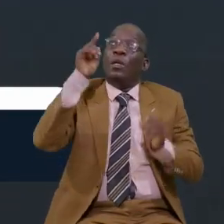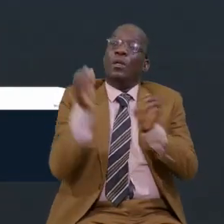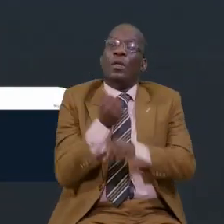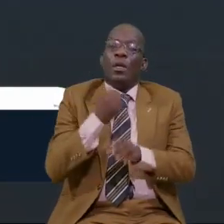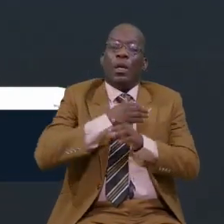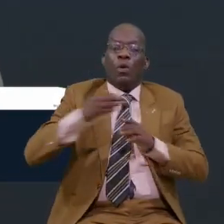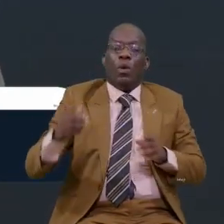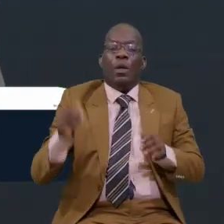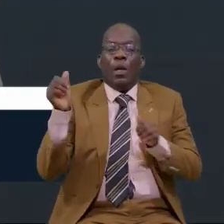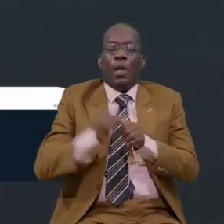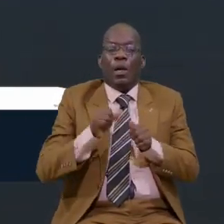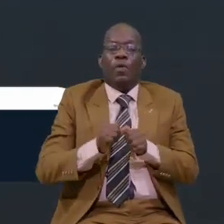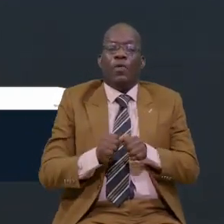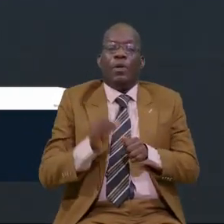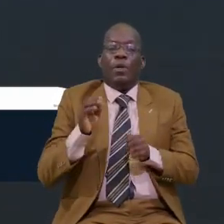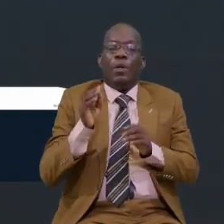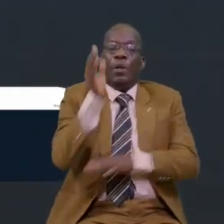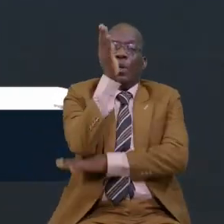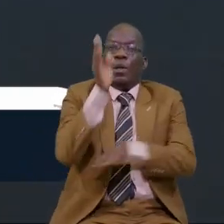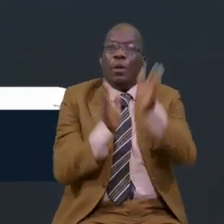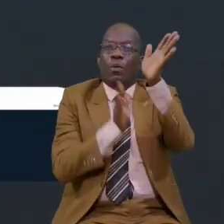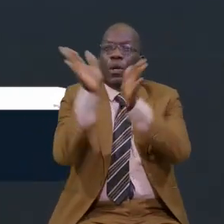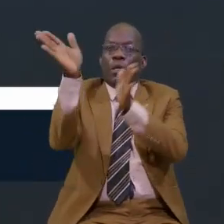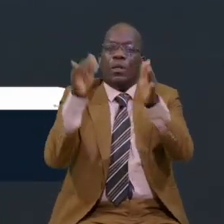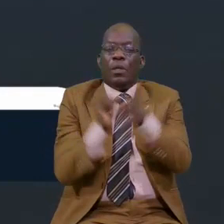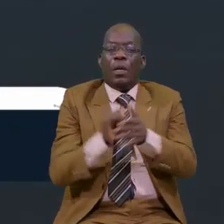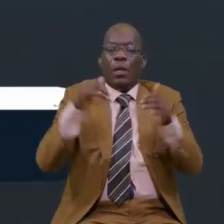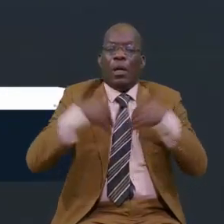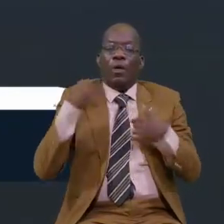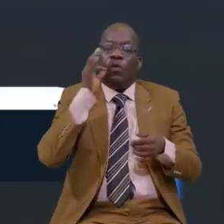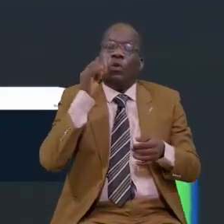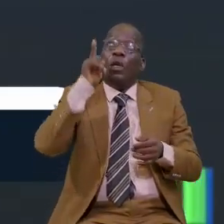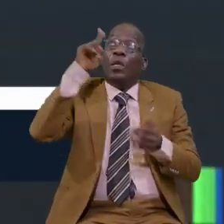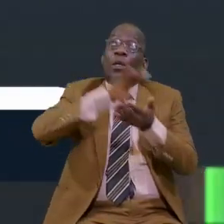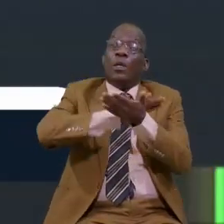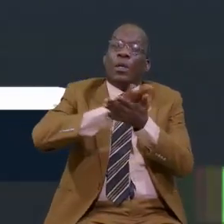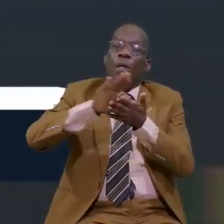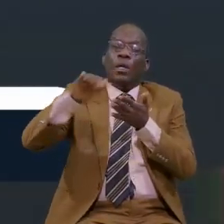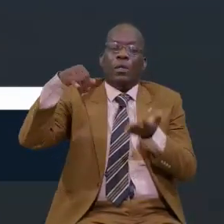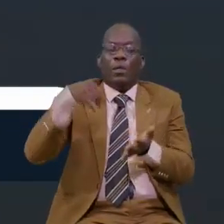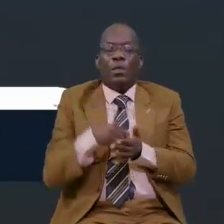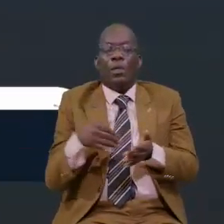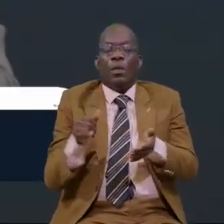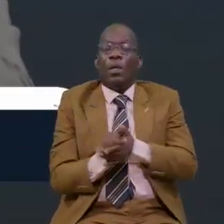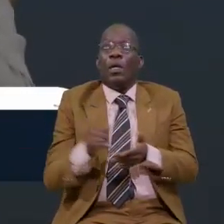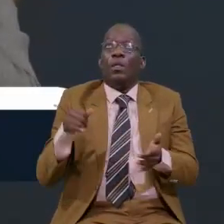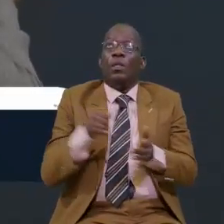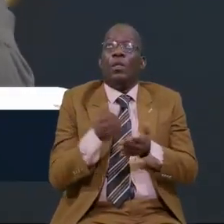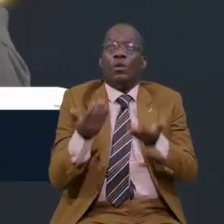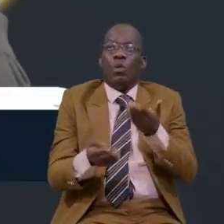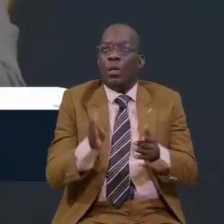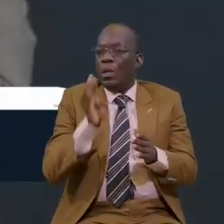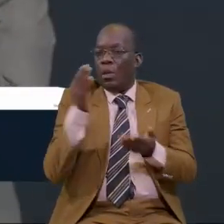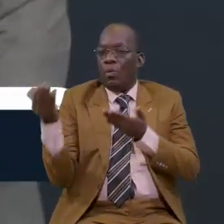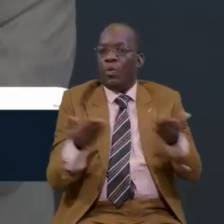that beareth fruit, he purges it, that it may bring forth more fruit. That's